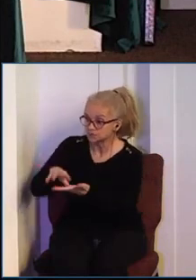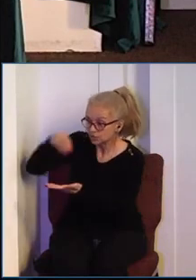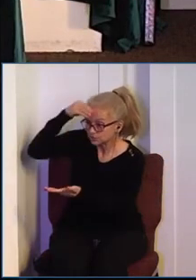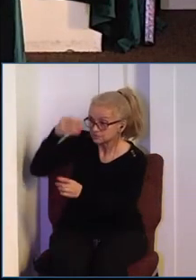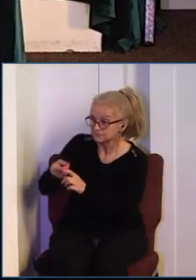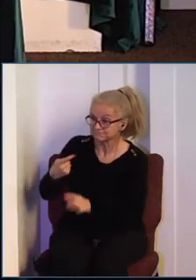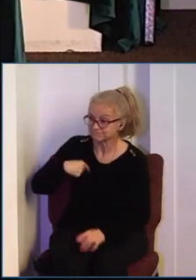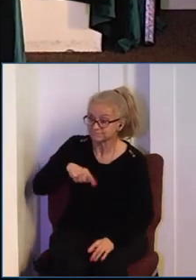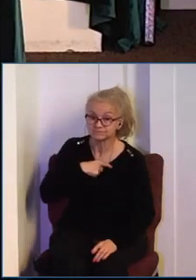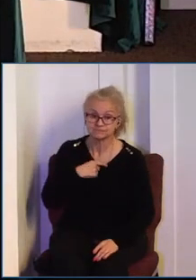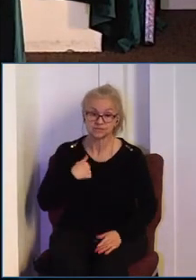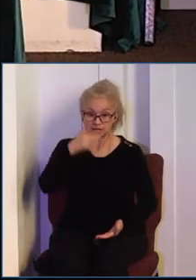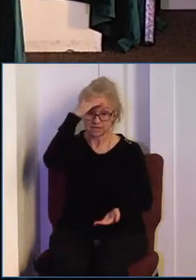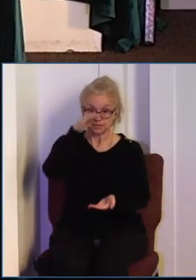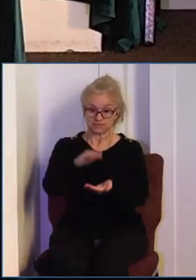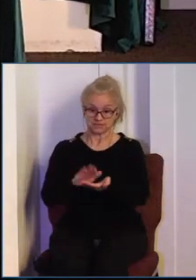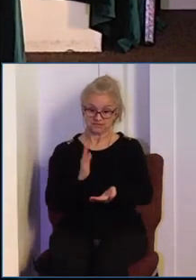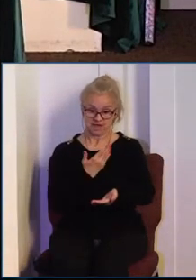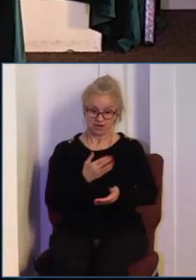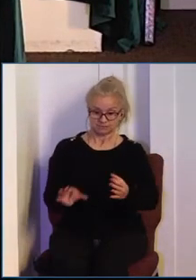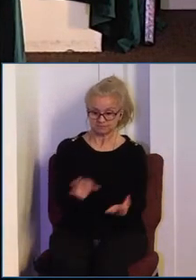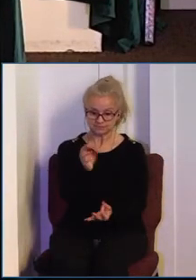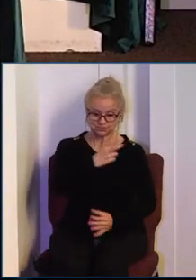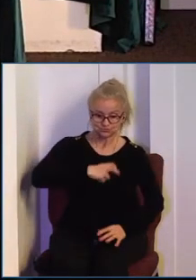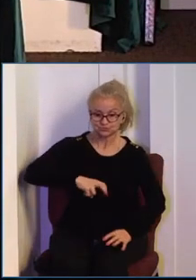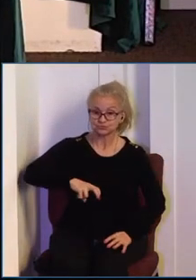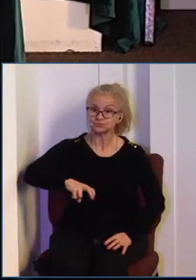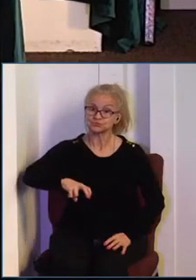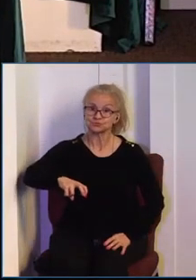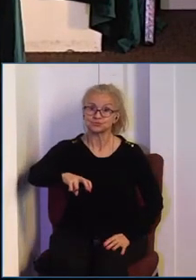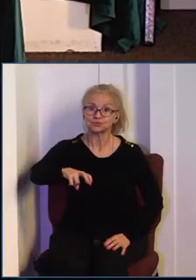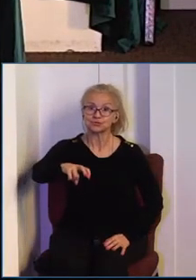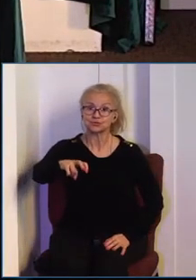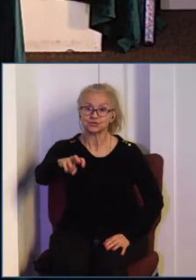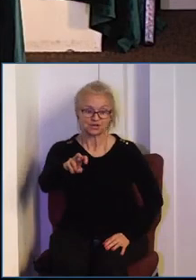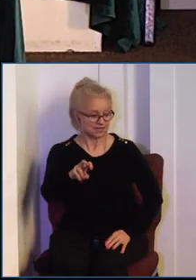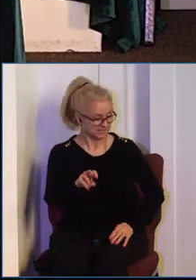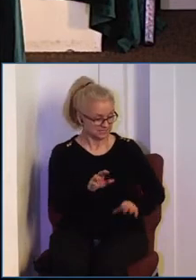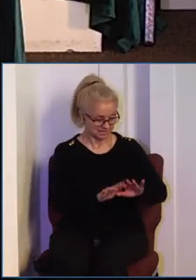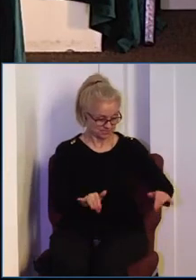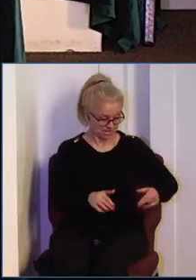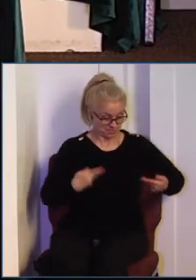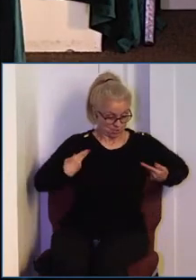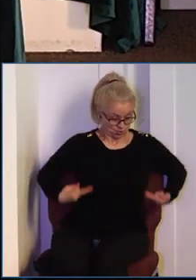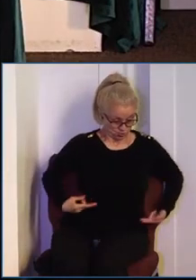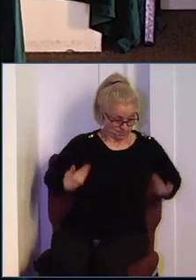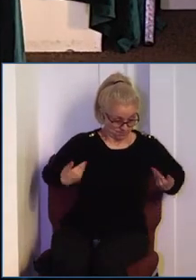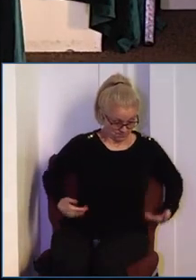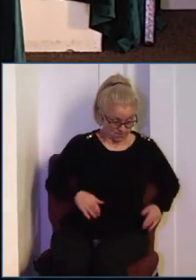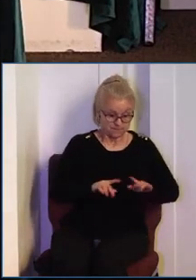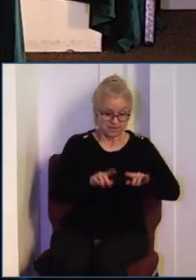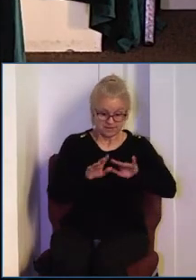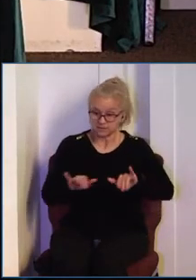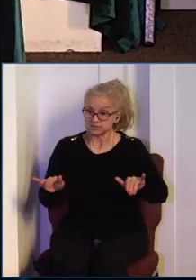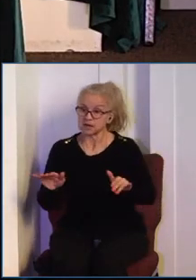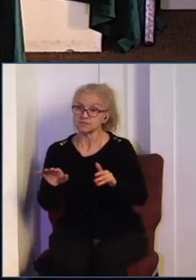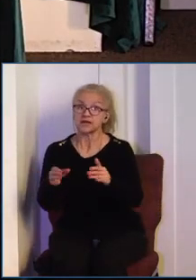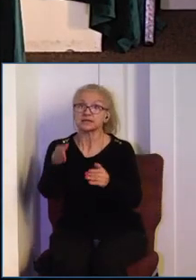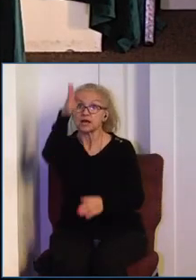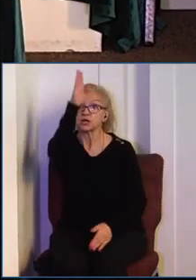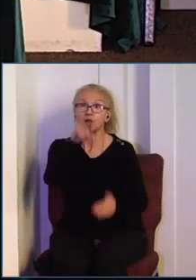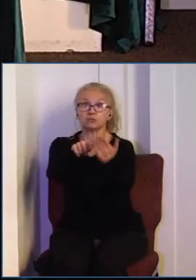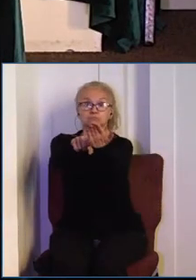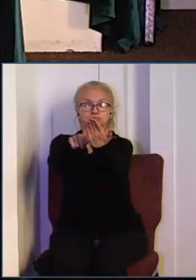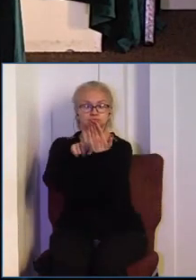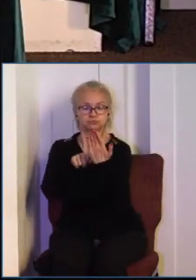I believe our spiritual journey, while in our human existence, is to ask that God reveal God's